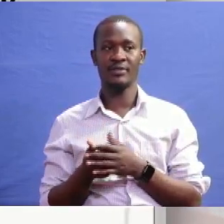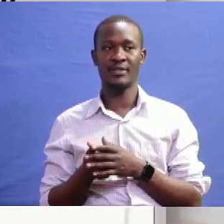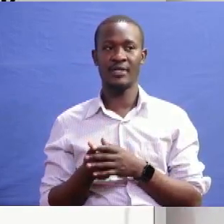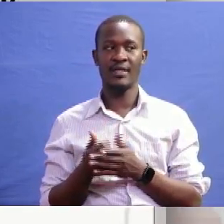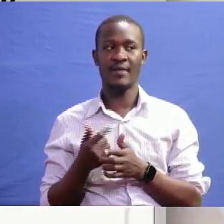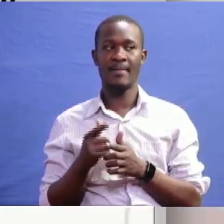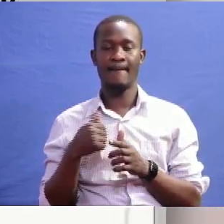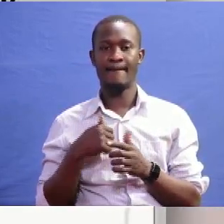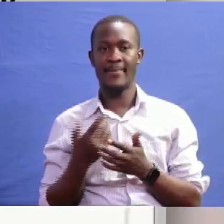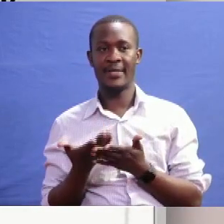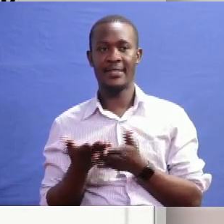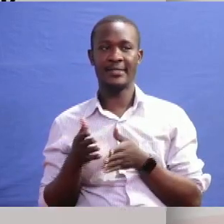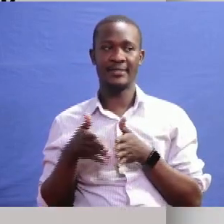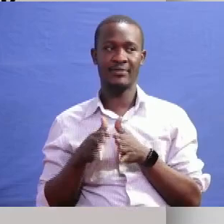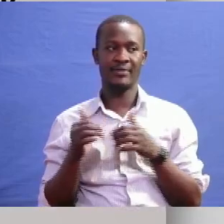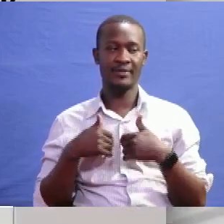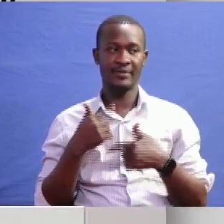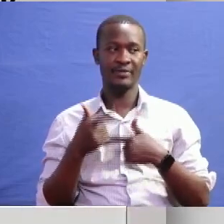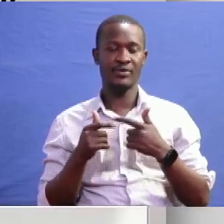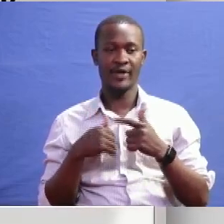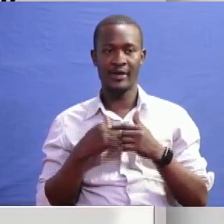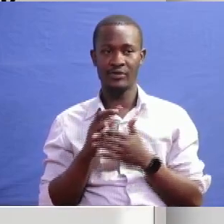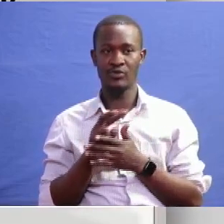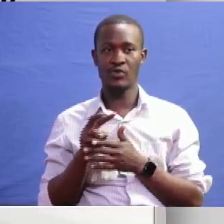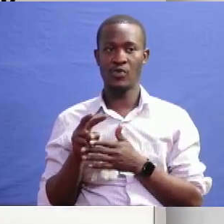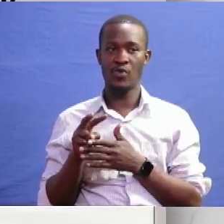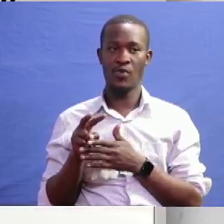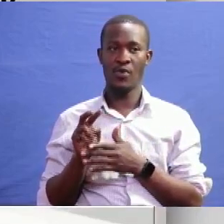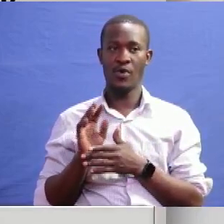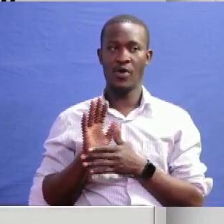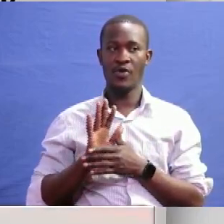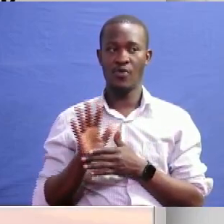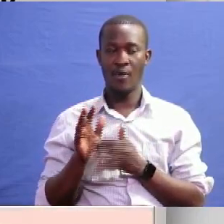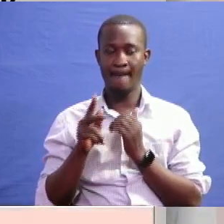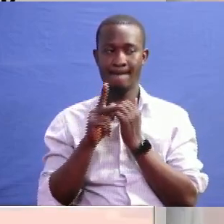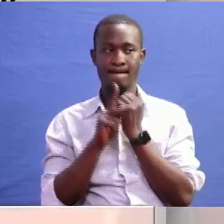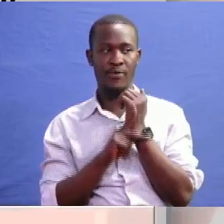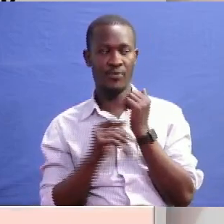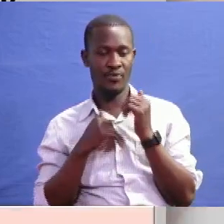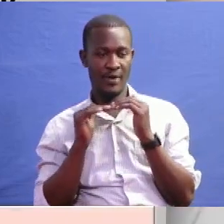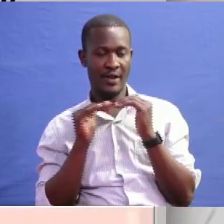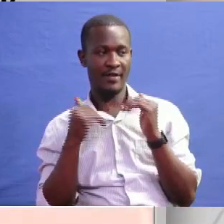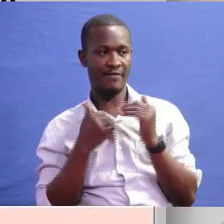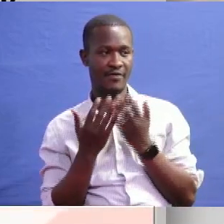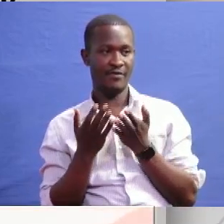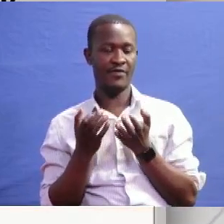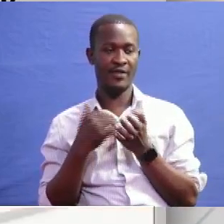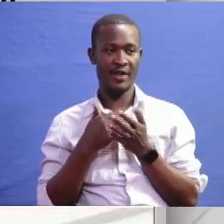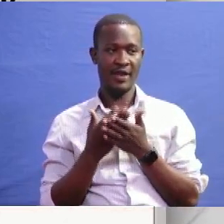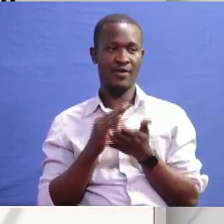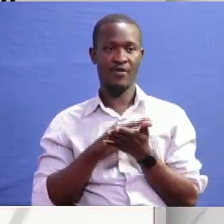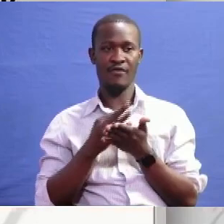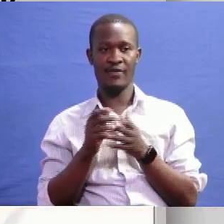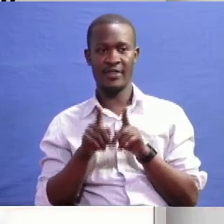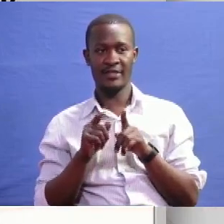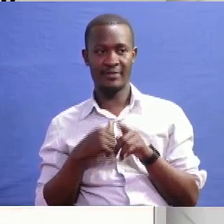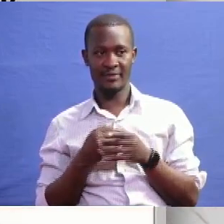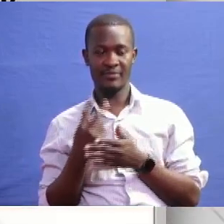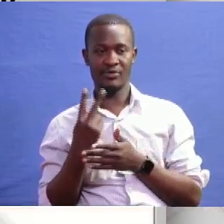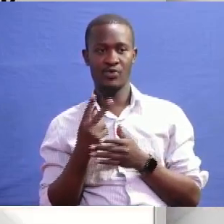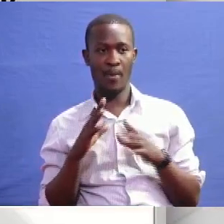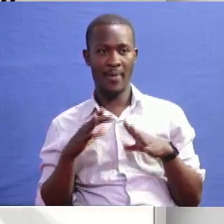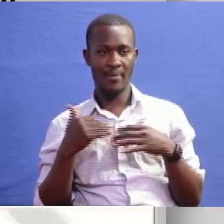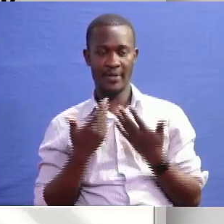But this model is going to look at your vulnerability, your level of need, and you are funded at the same. So two people in the same